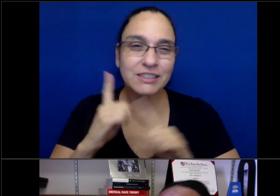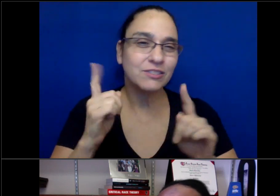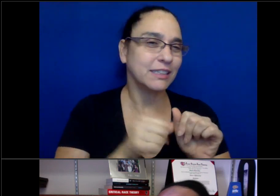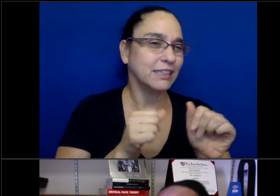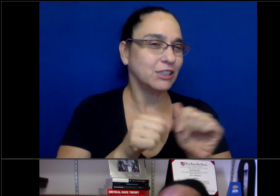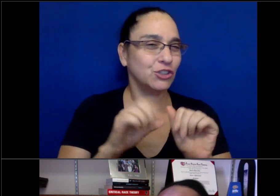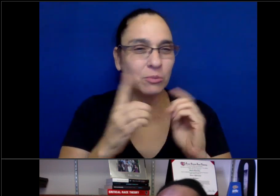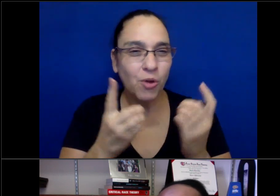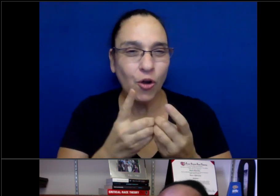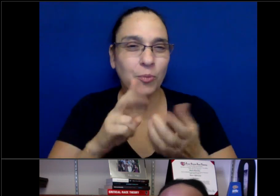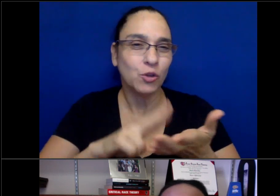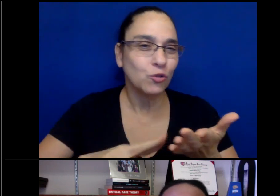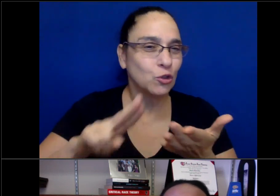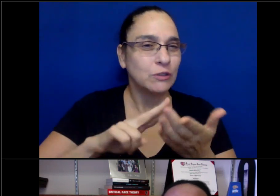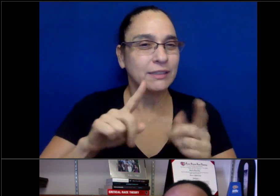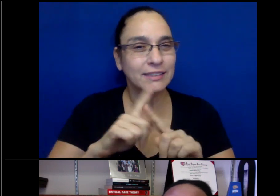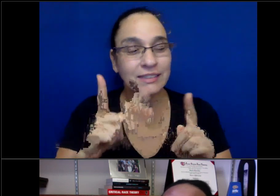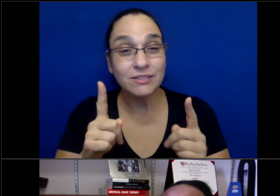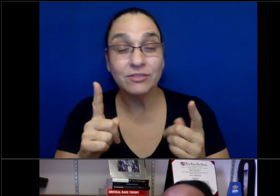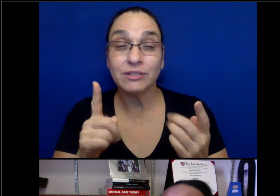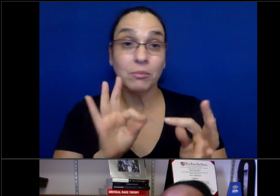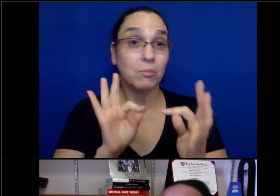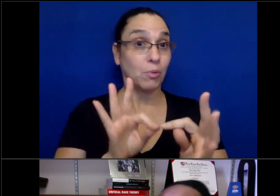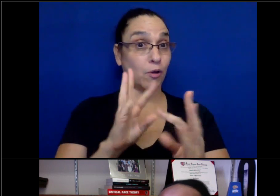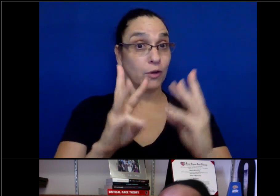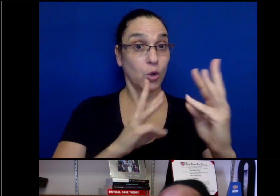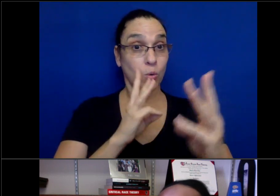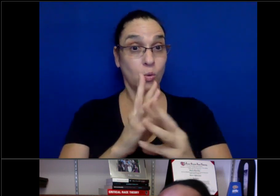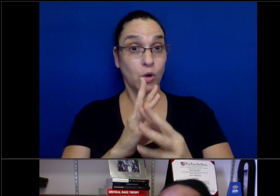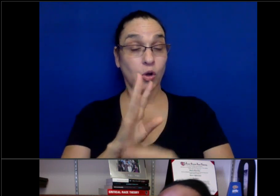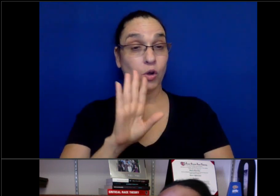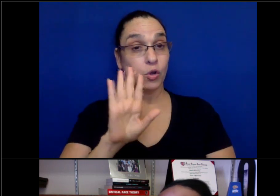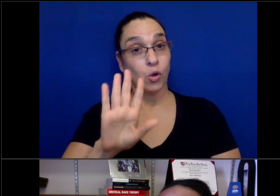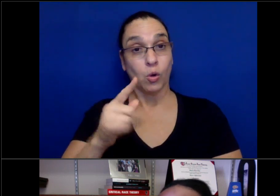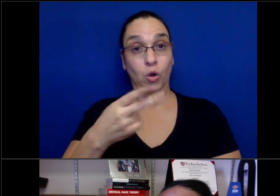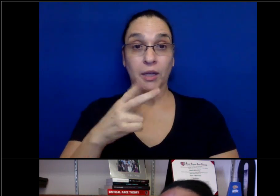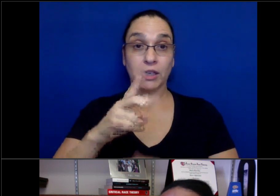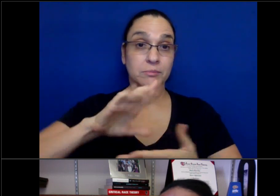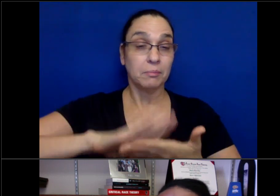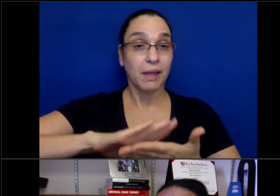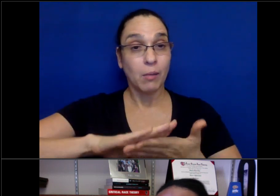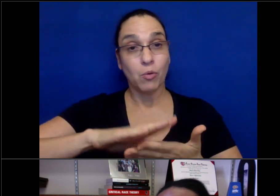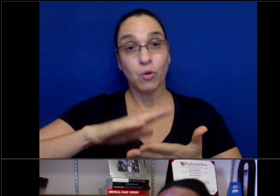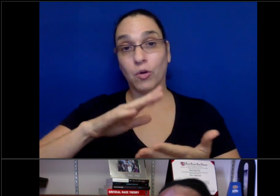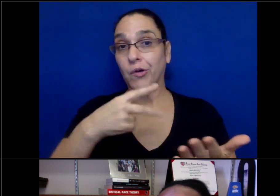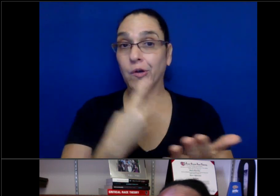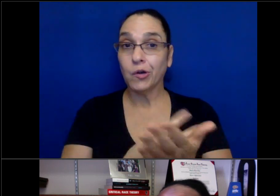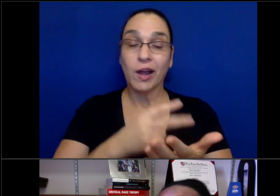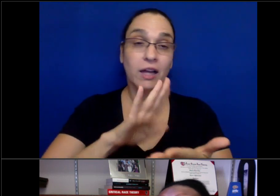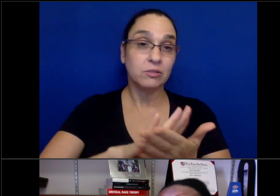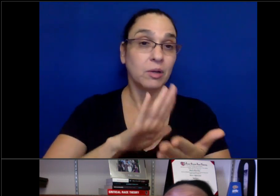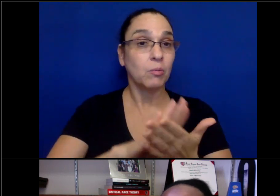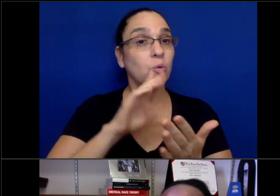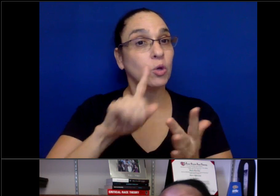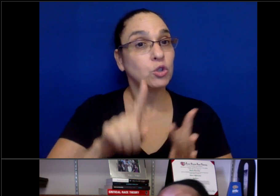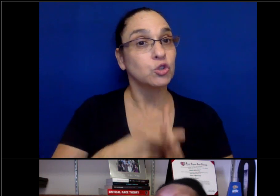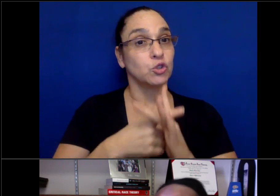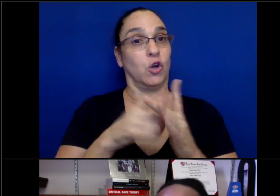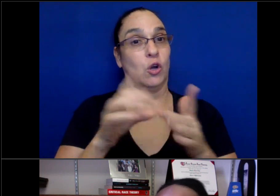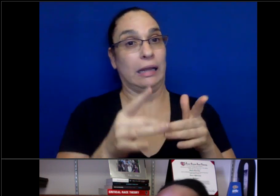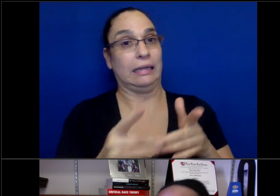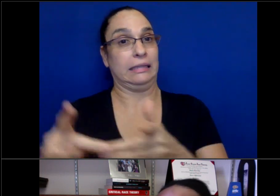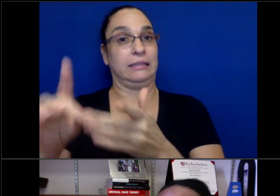qualifying papers will be sort of the material you use to publish your own work. But if at the same